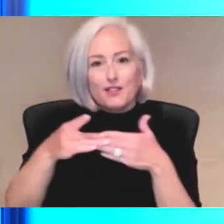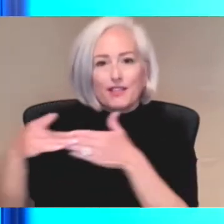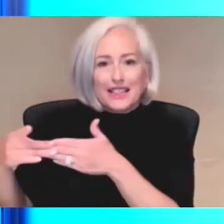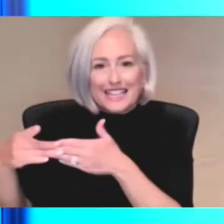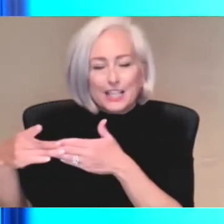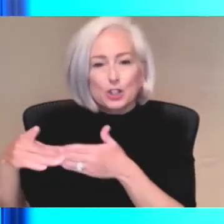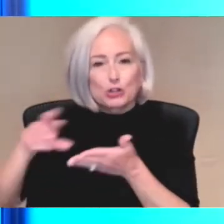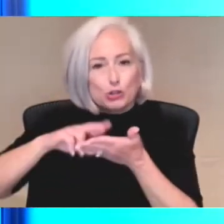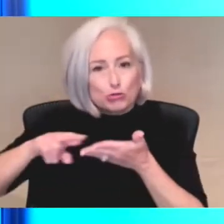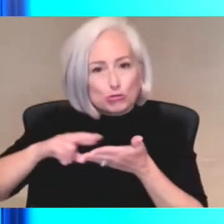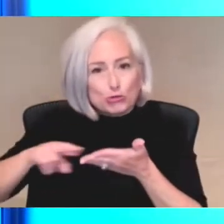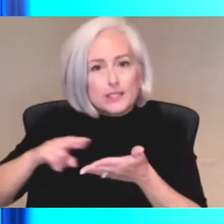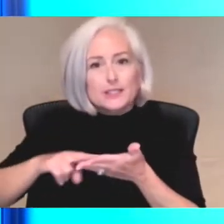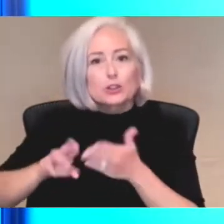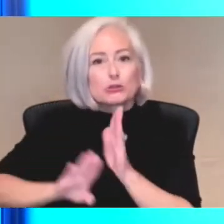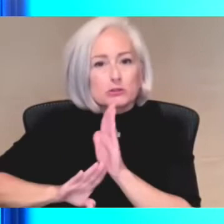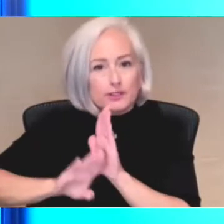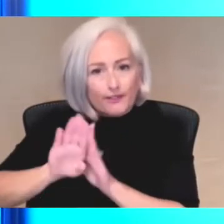user group, and